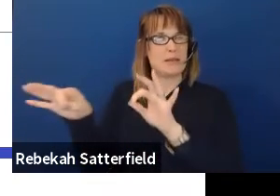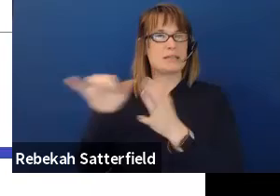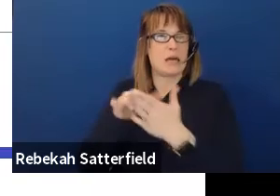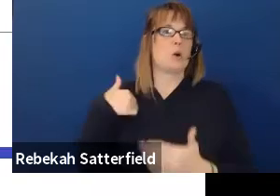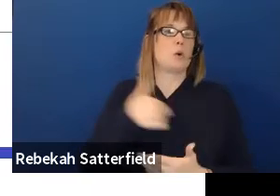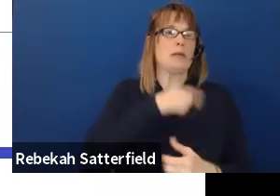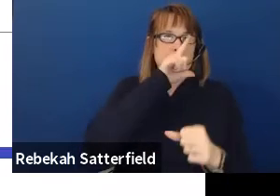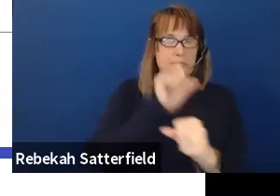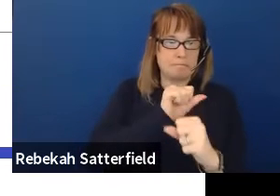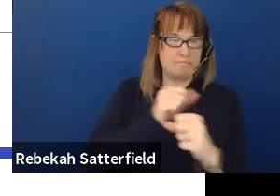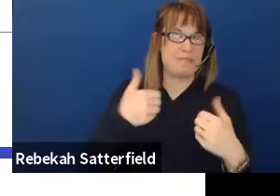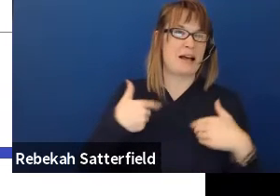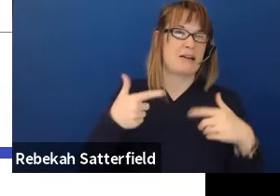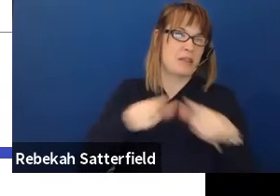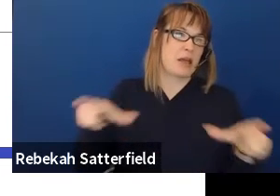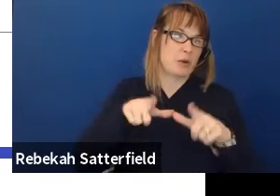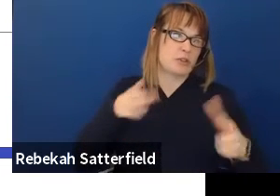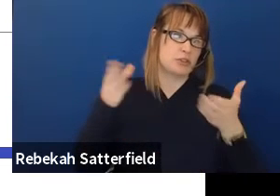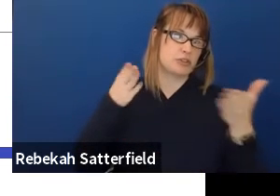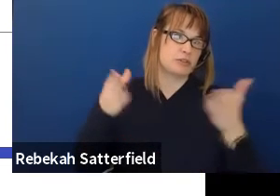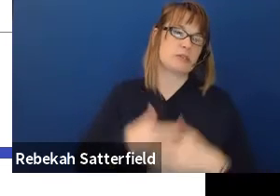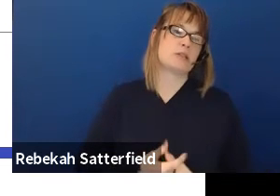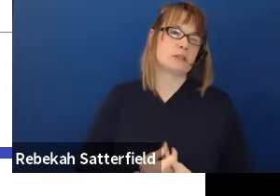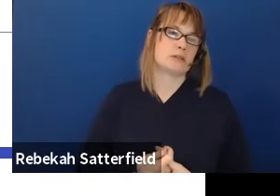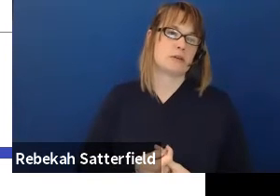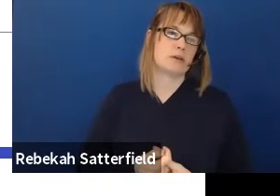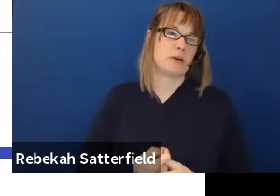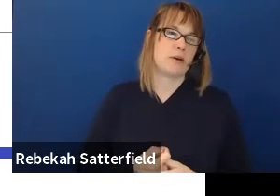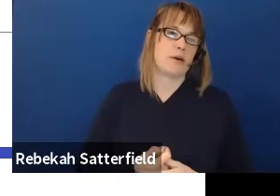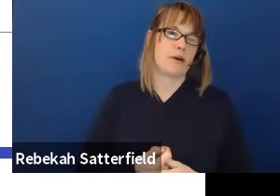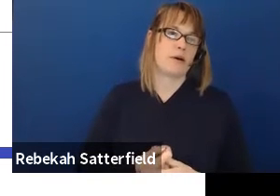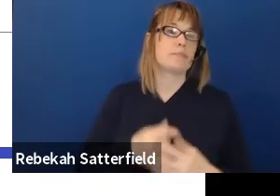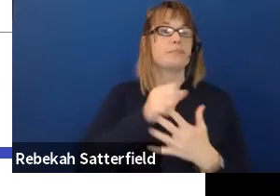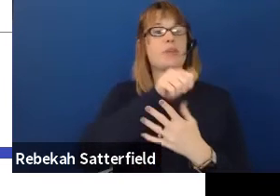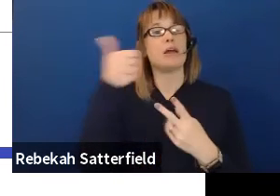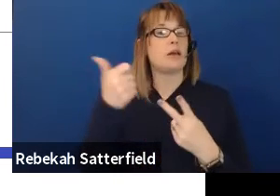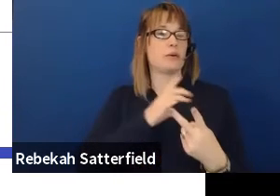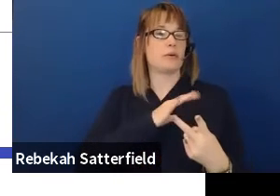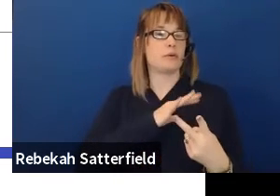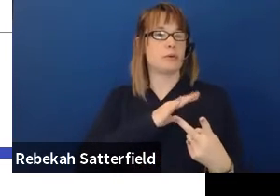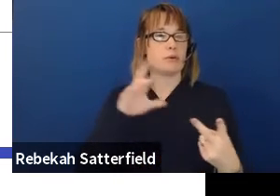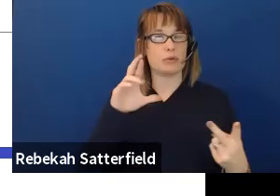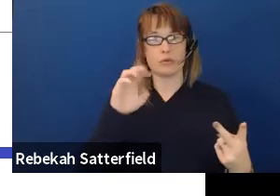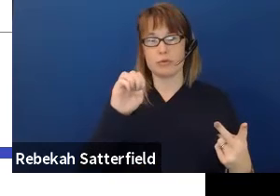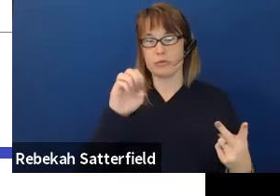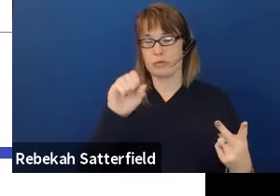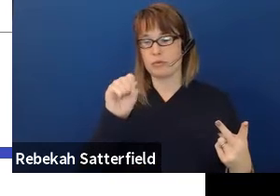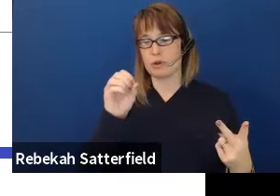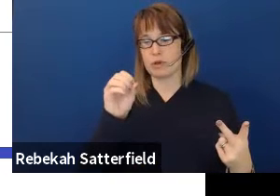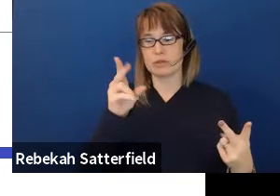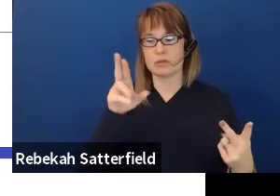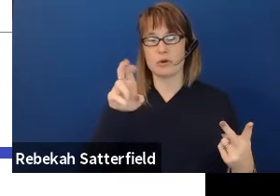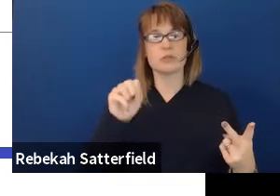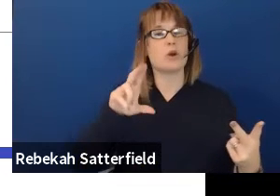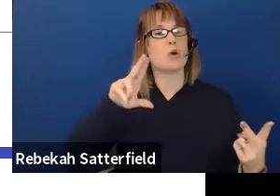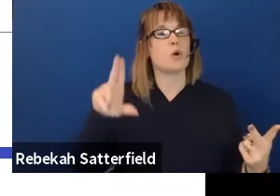available. So that's there as well. And another helpful resource is the U.S. Census Bureau